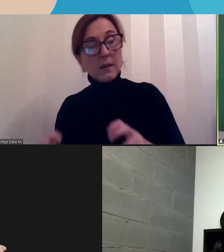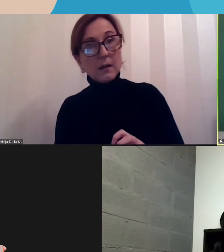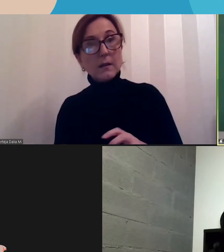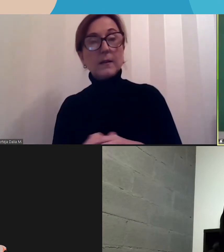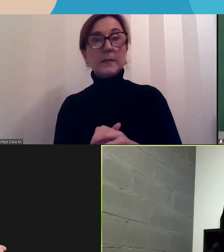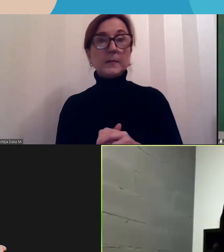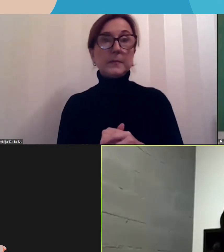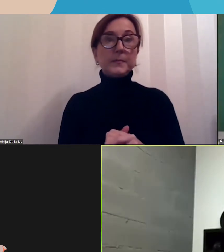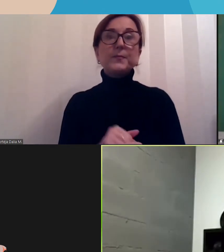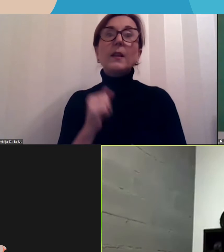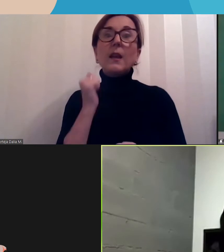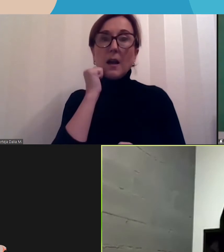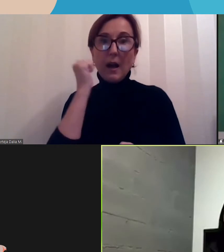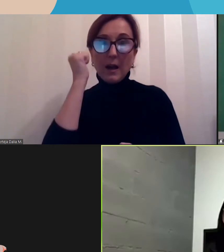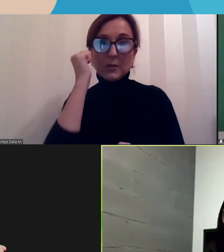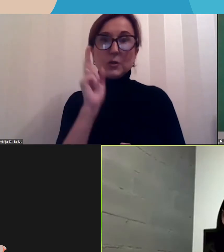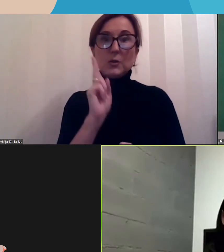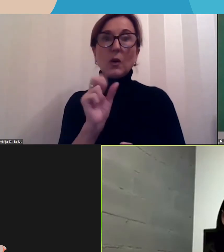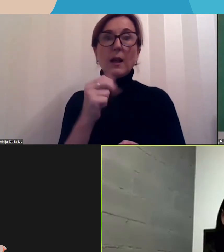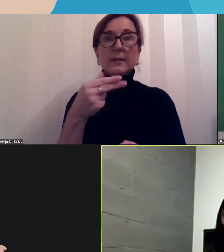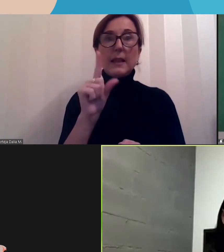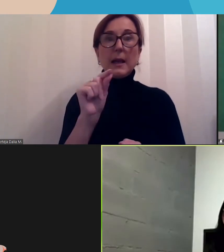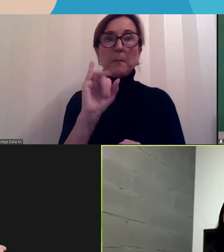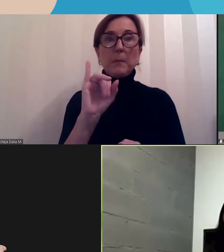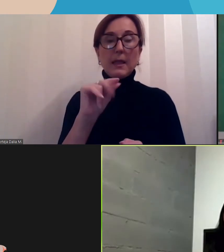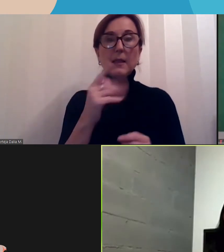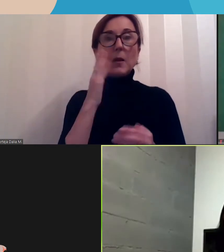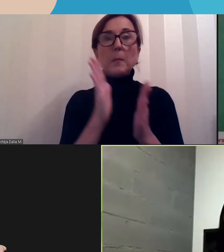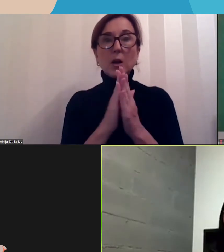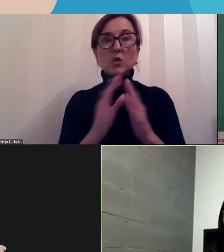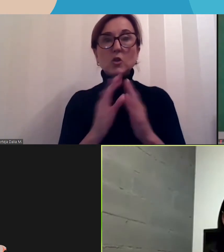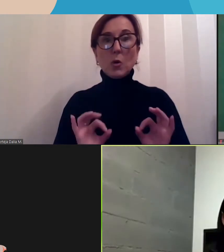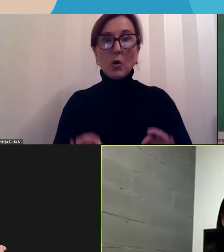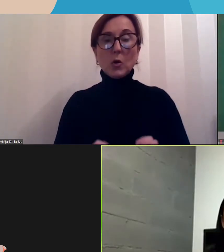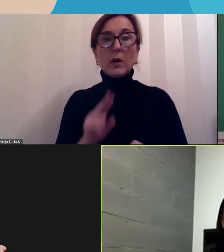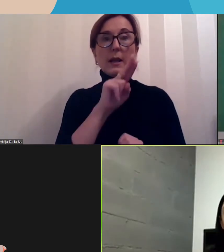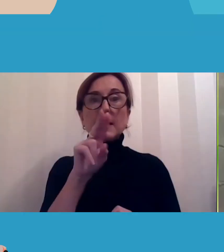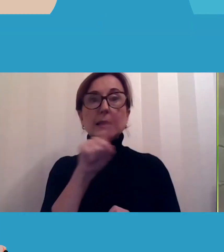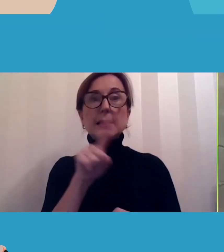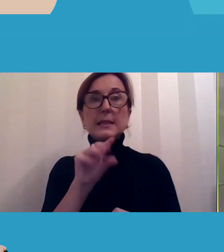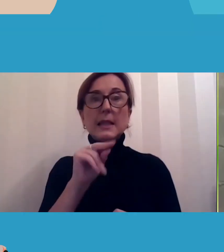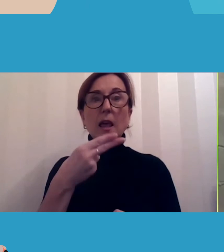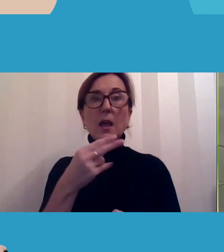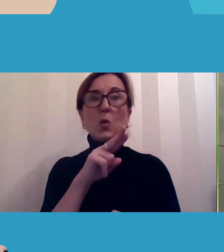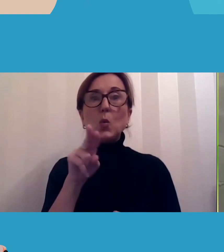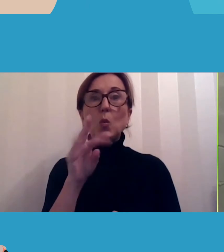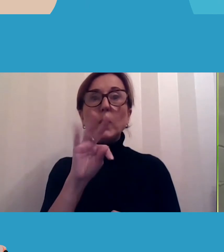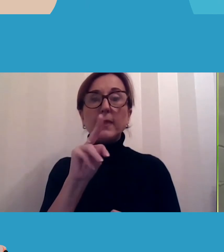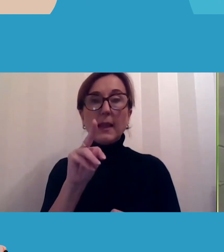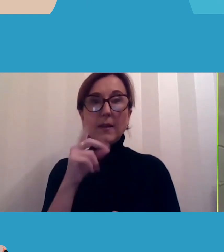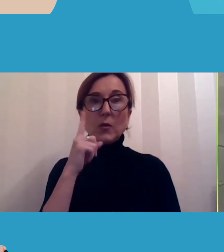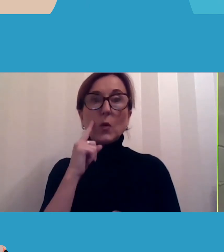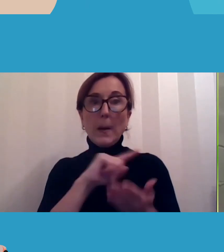motives behind one or another comment. Thank you. Now, I'd like to give the floor to